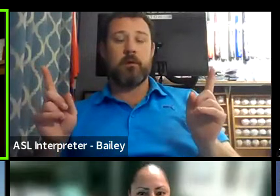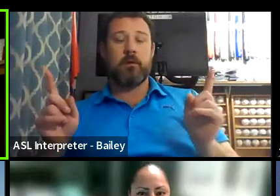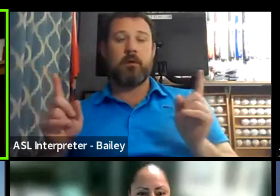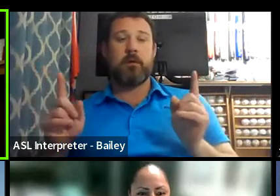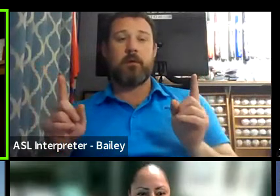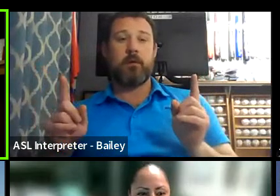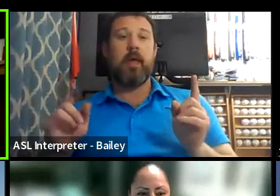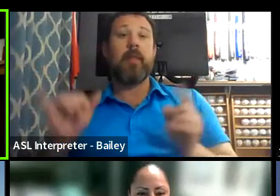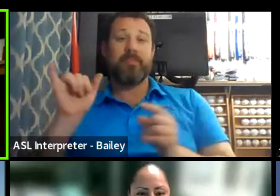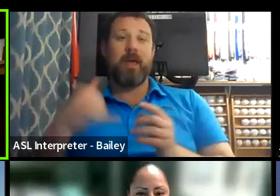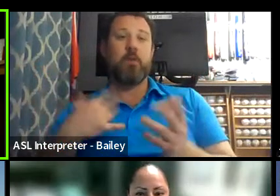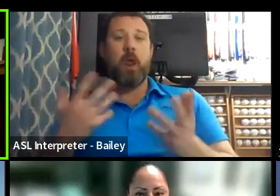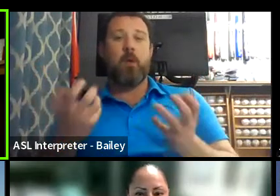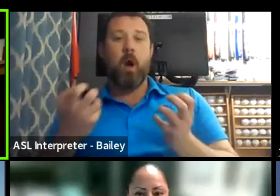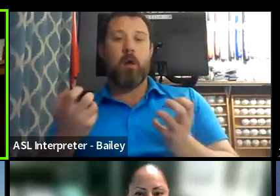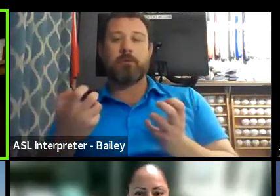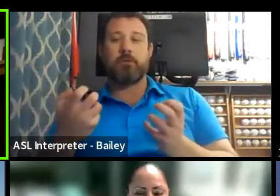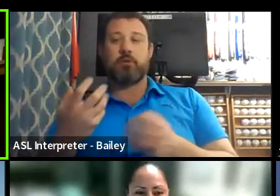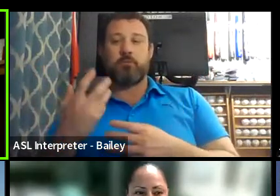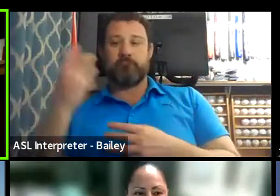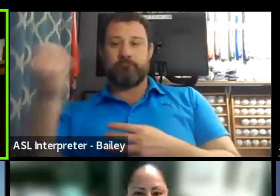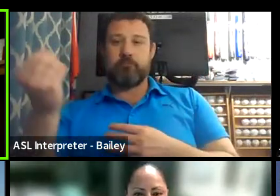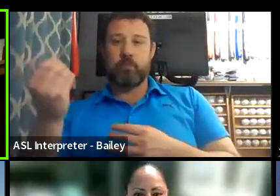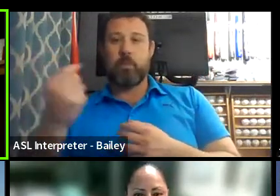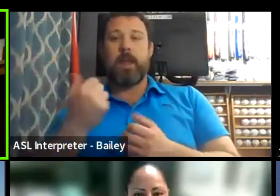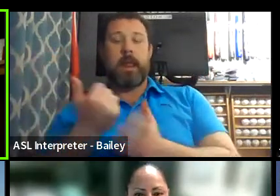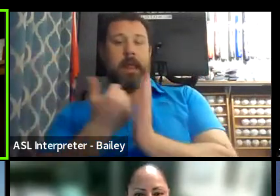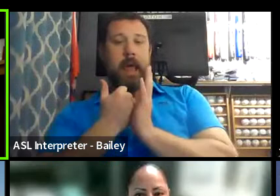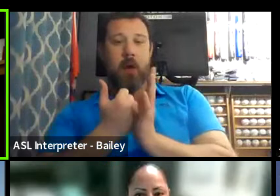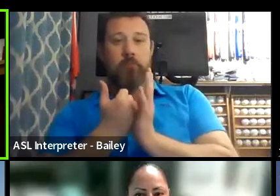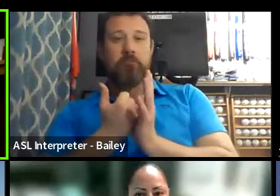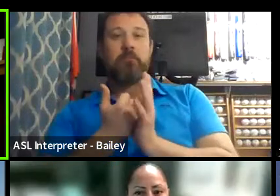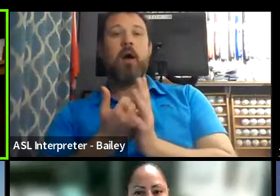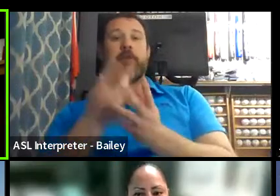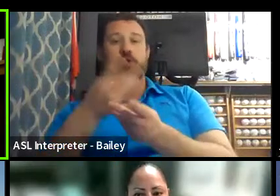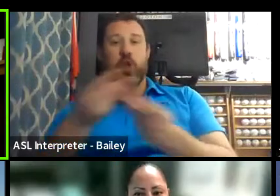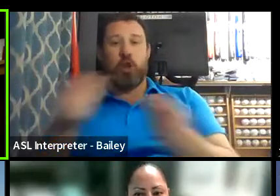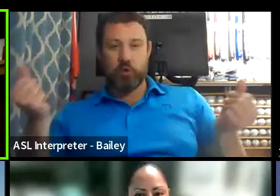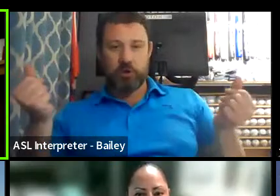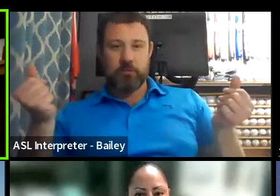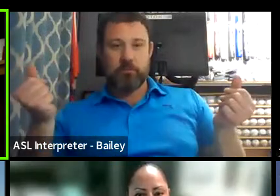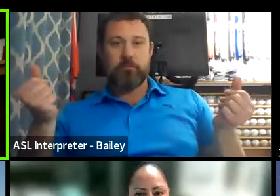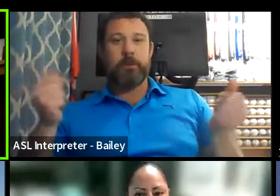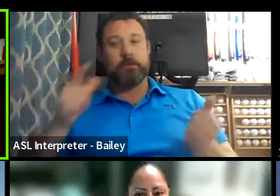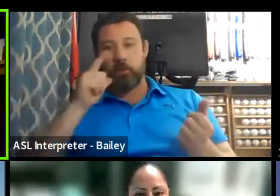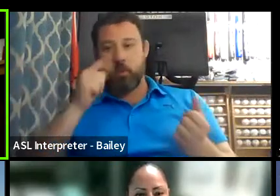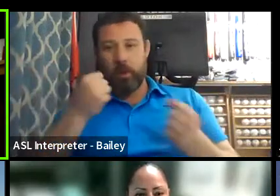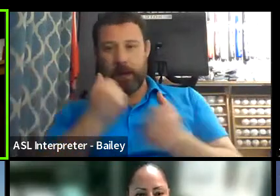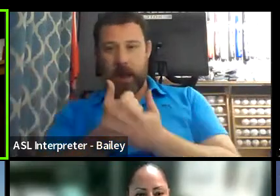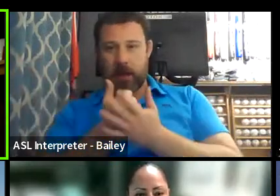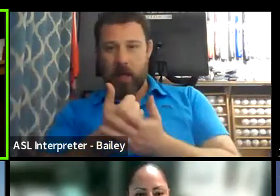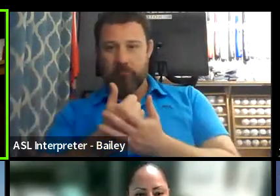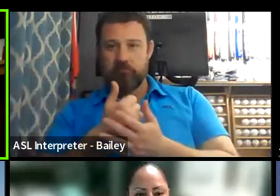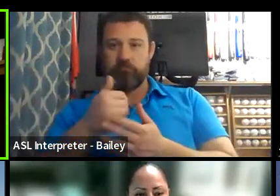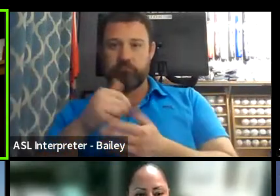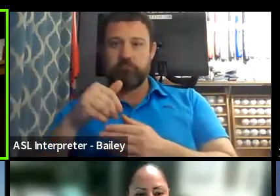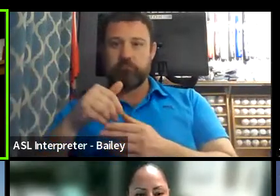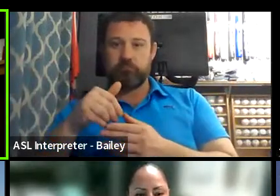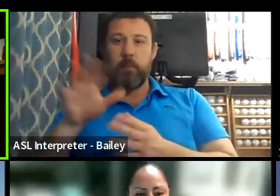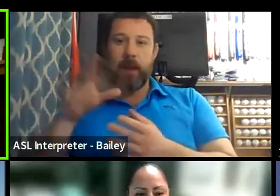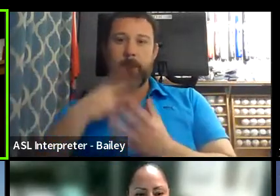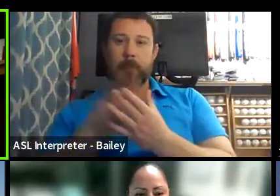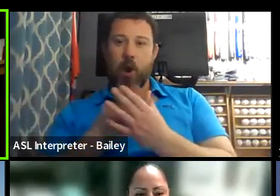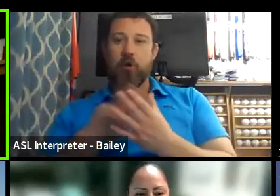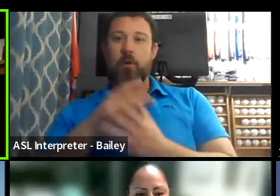I want us to walk out of here with, that we can help be part of the solution because we can help to get the word out and we can partner with